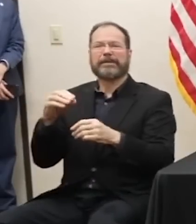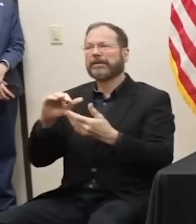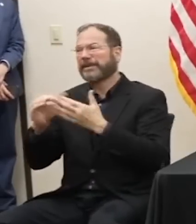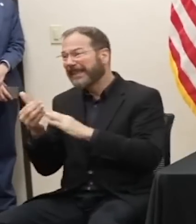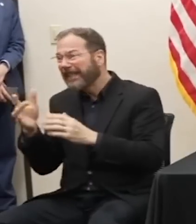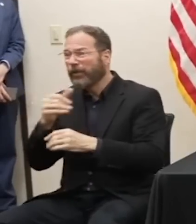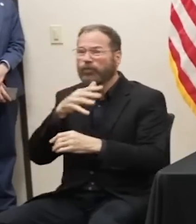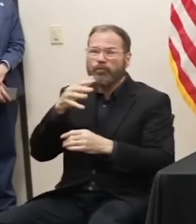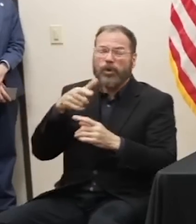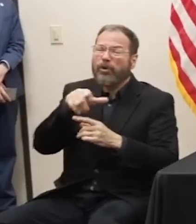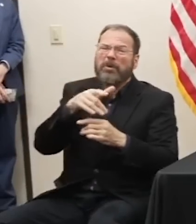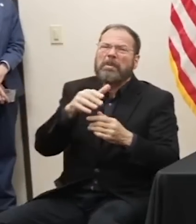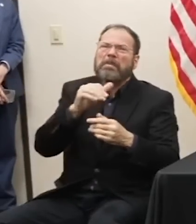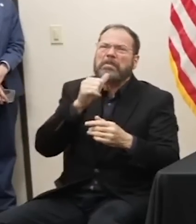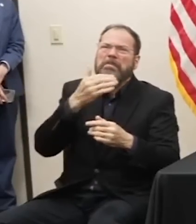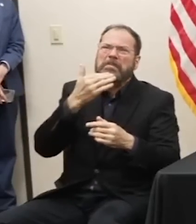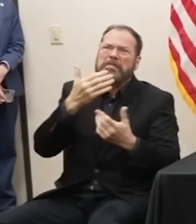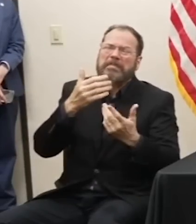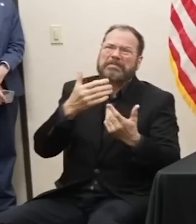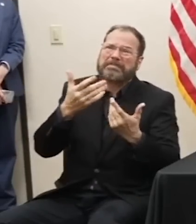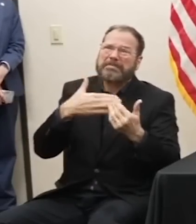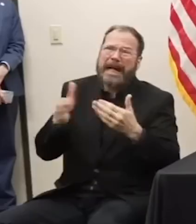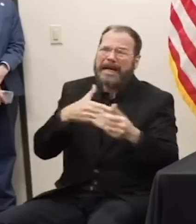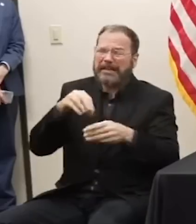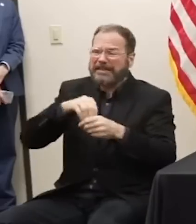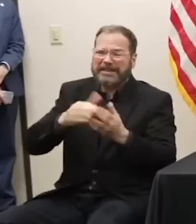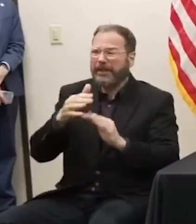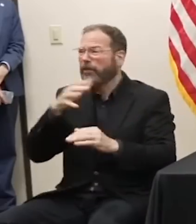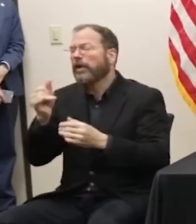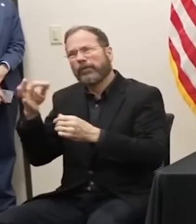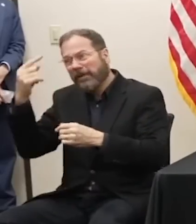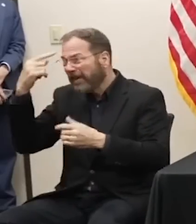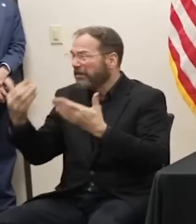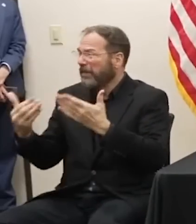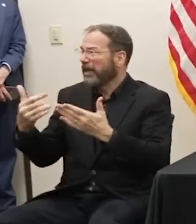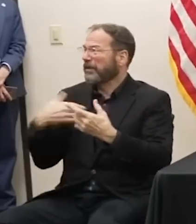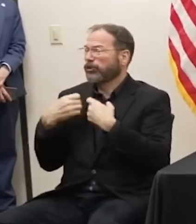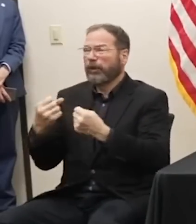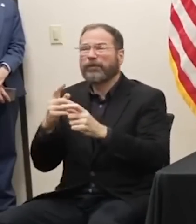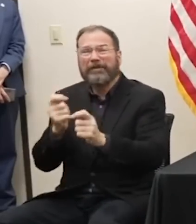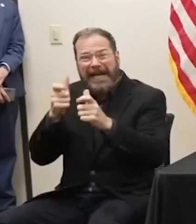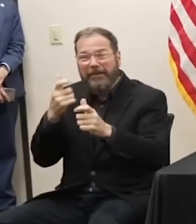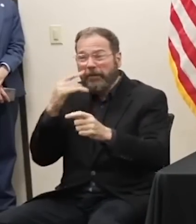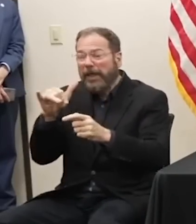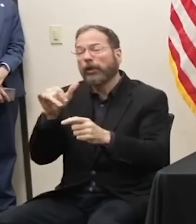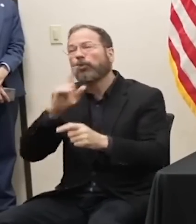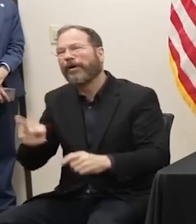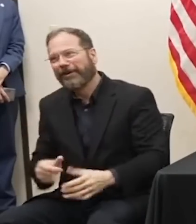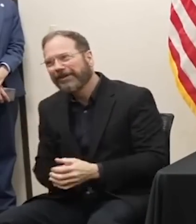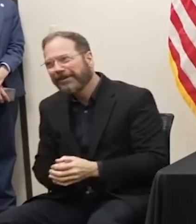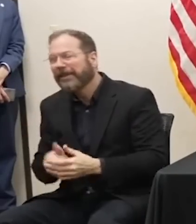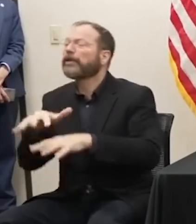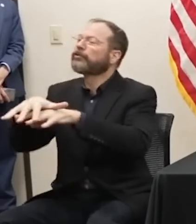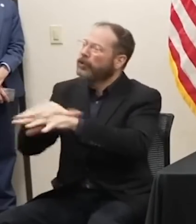in rural areas, it doesn't really matter. I said, and just keep in mind, if you think that you might be driving too fast for the conditions, you are. Slow